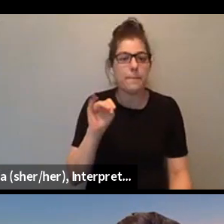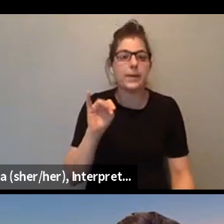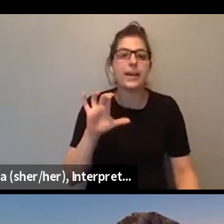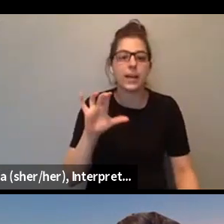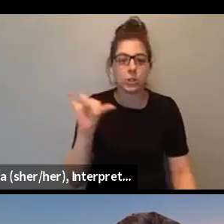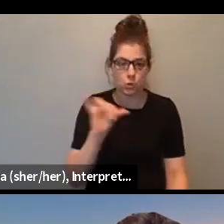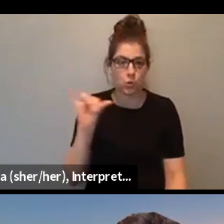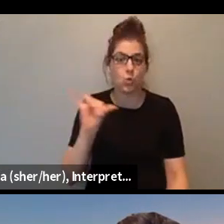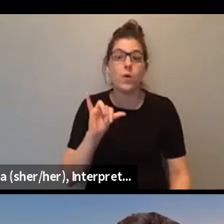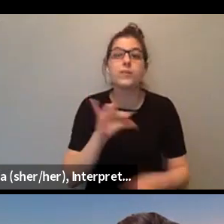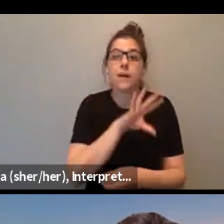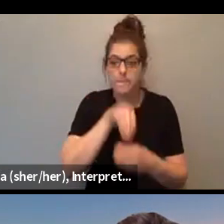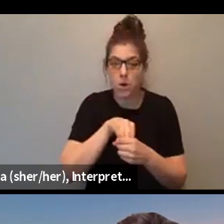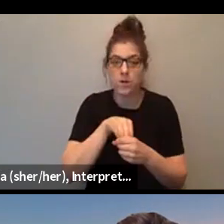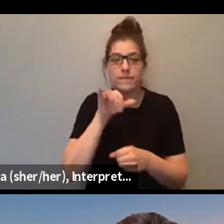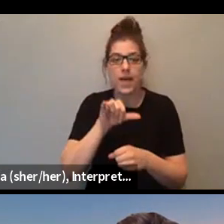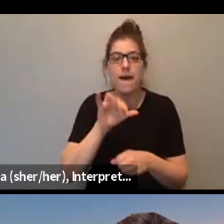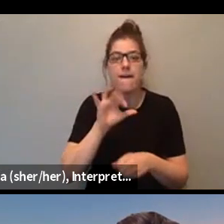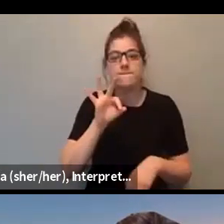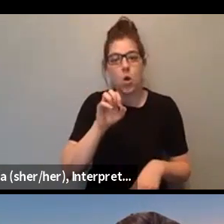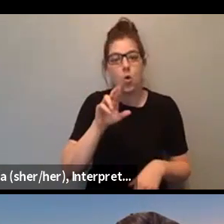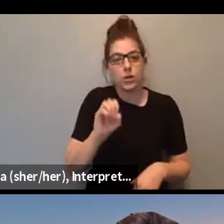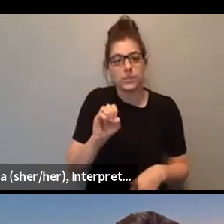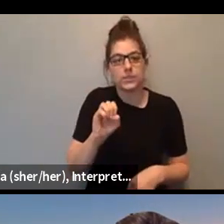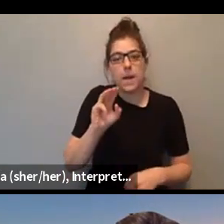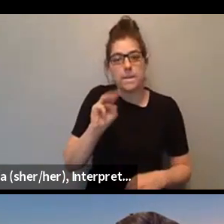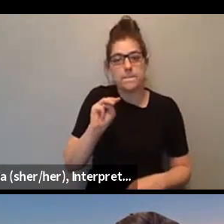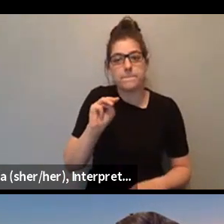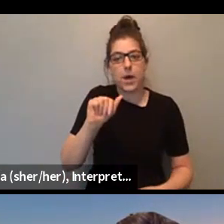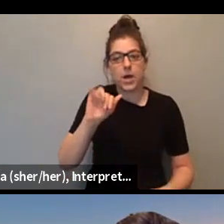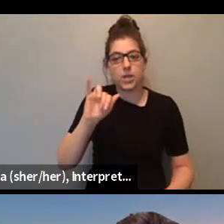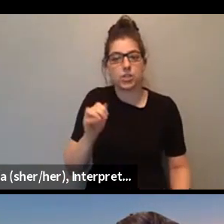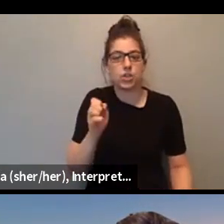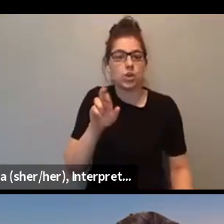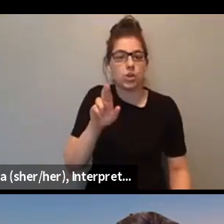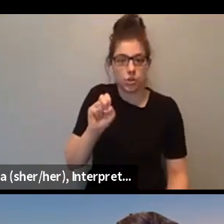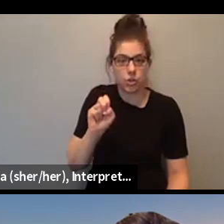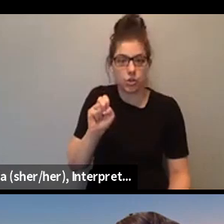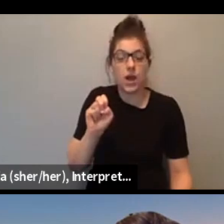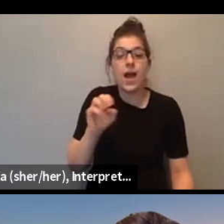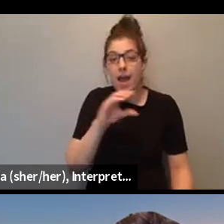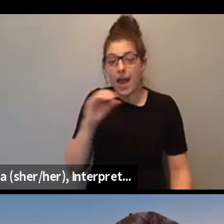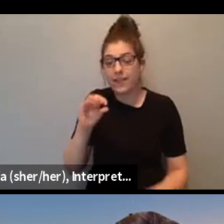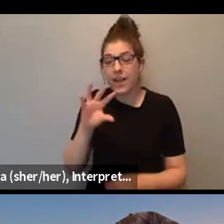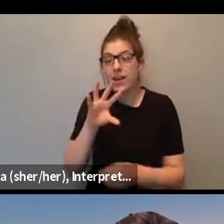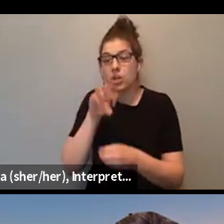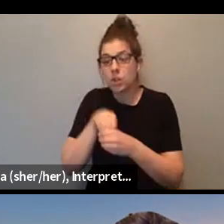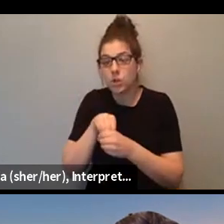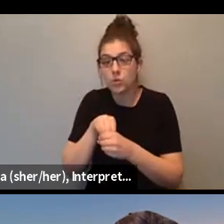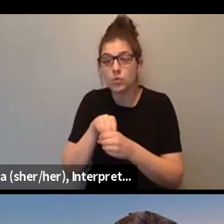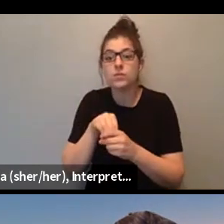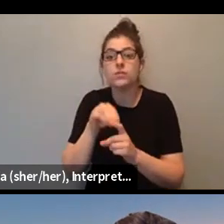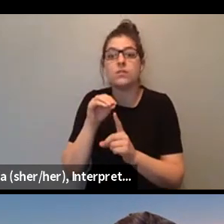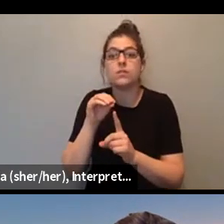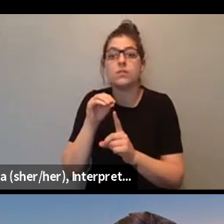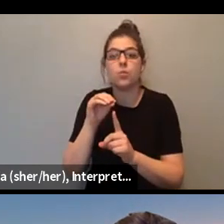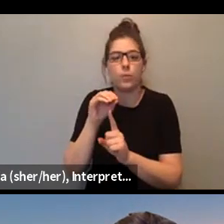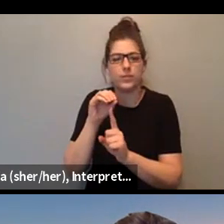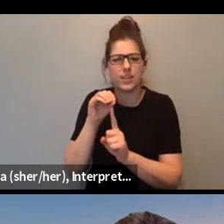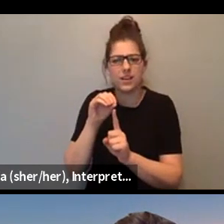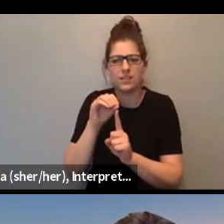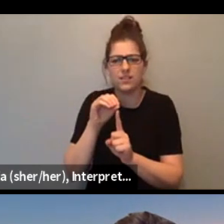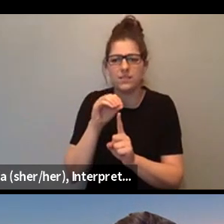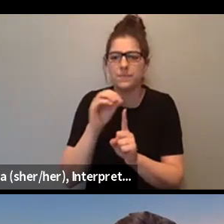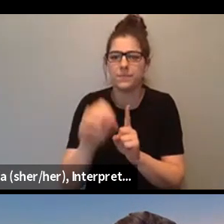And they also include acts of God, which is a legal term and embraces every